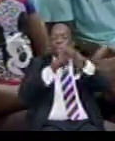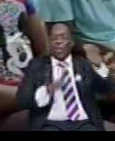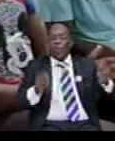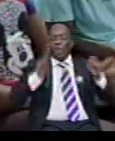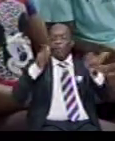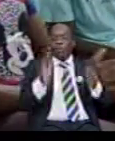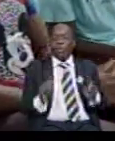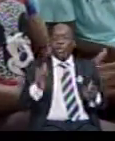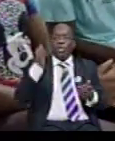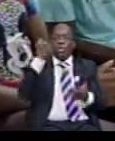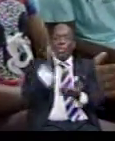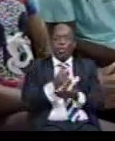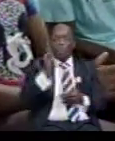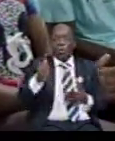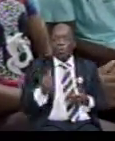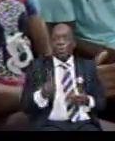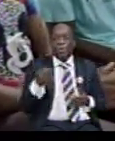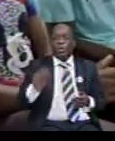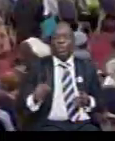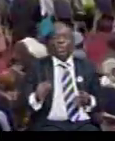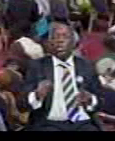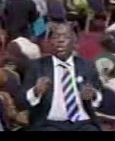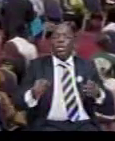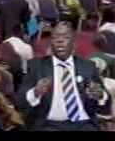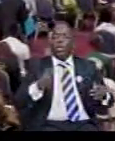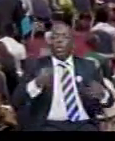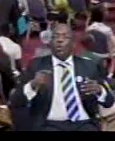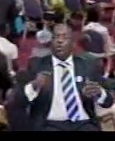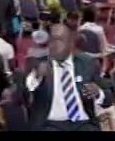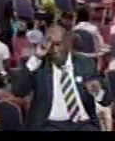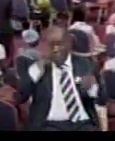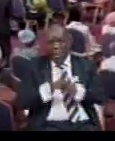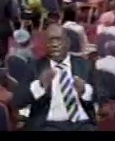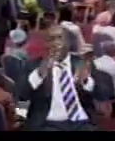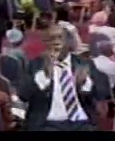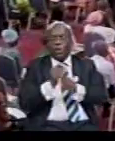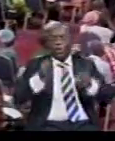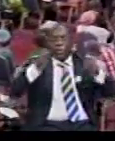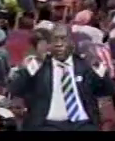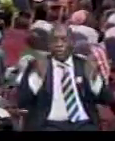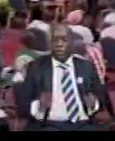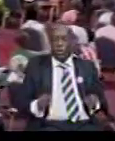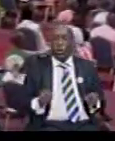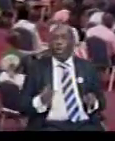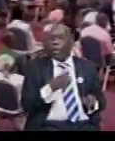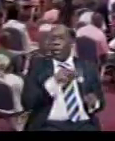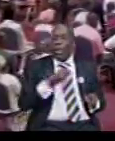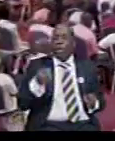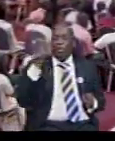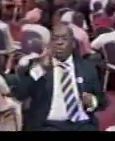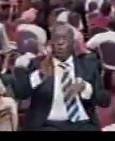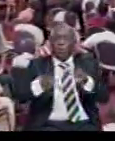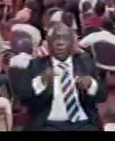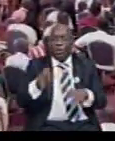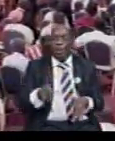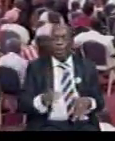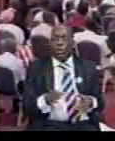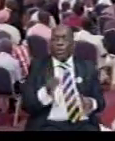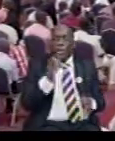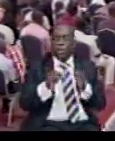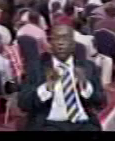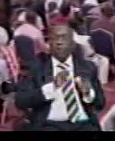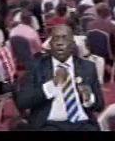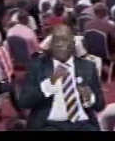The joints received strength. And he was walking. I think, you know, if I remember, you know, walking